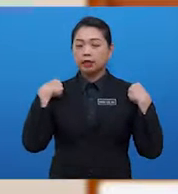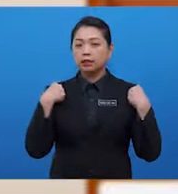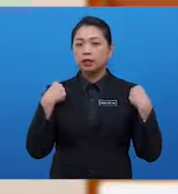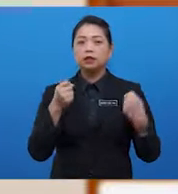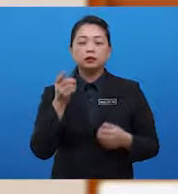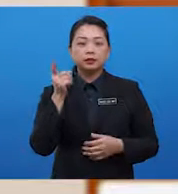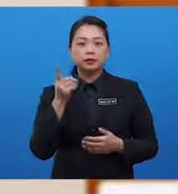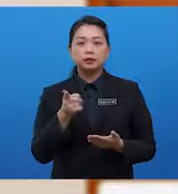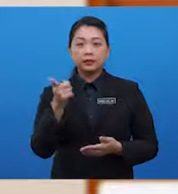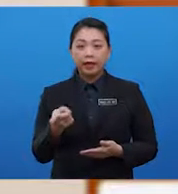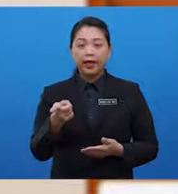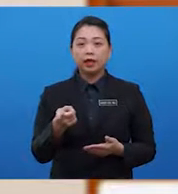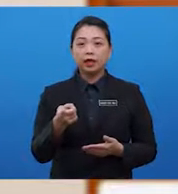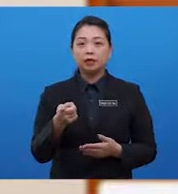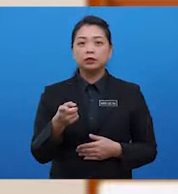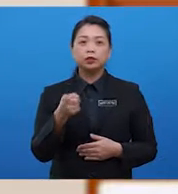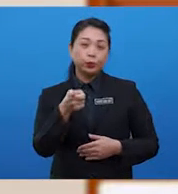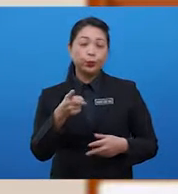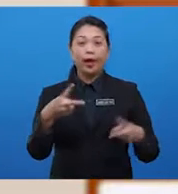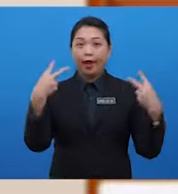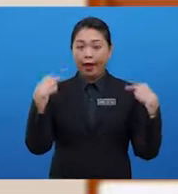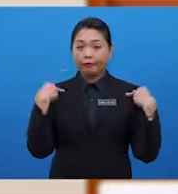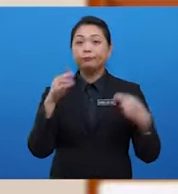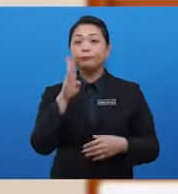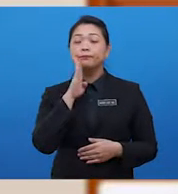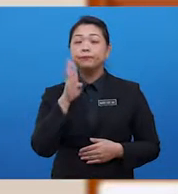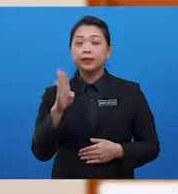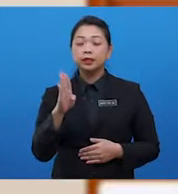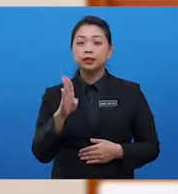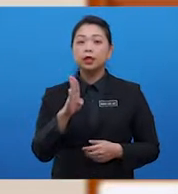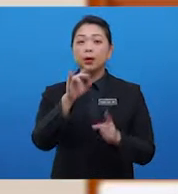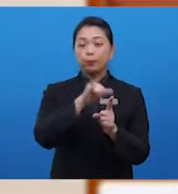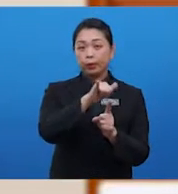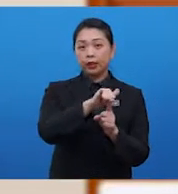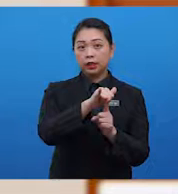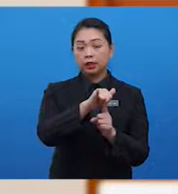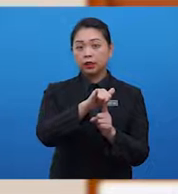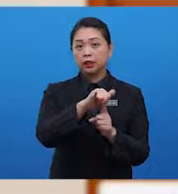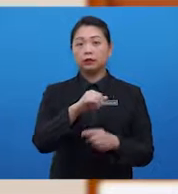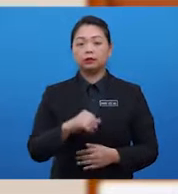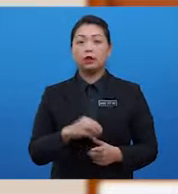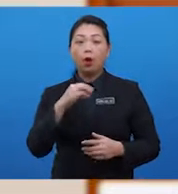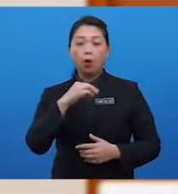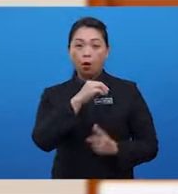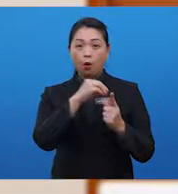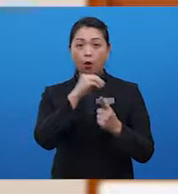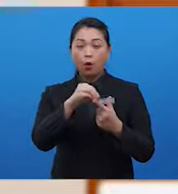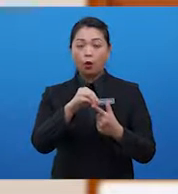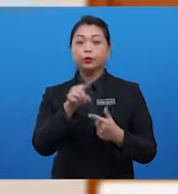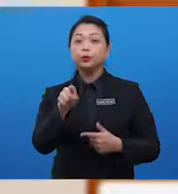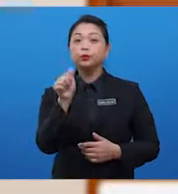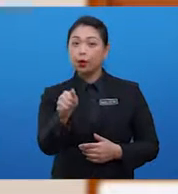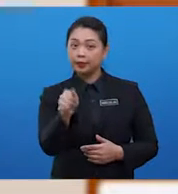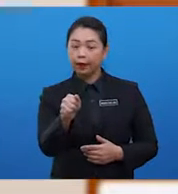time where you have been bullied, or worse, being a bully yourself? Think back of